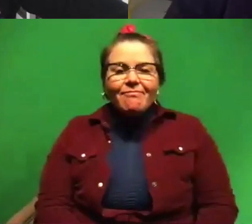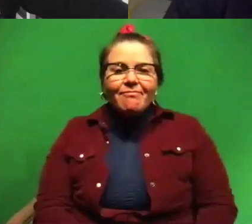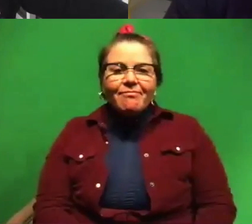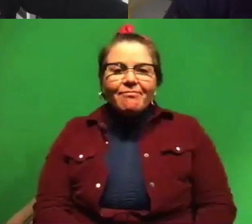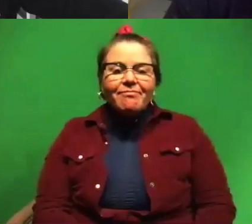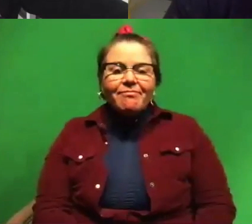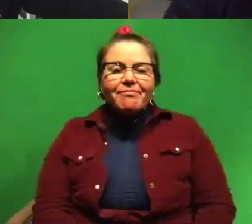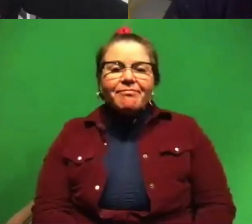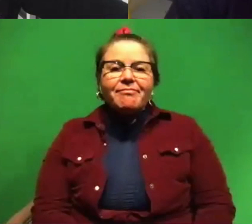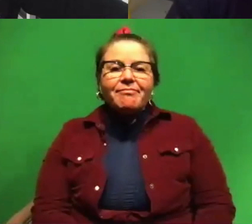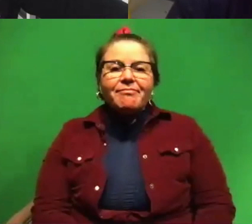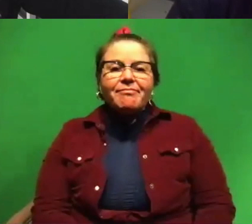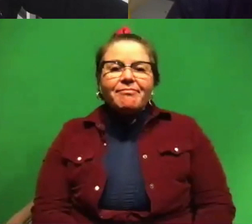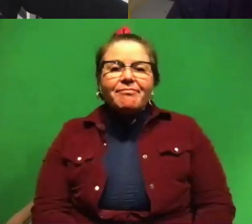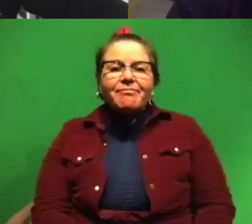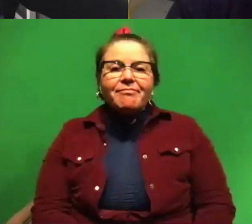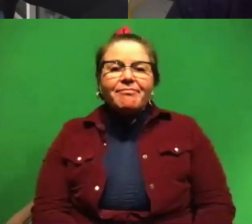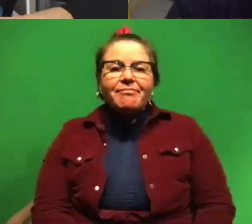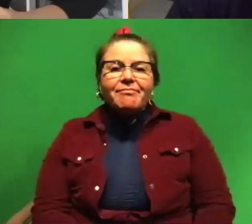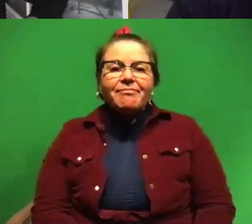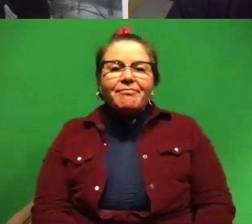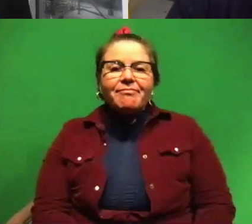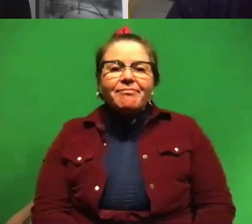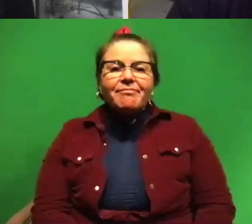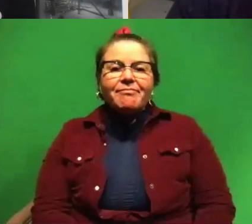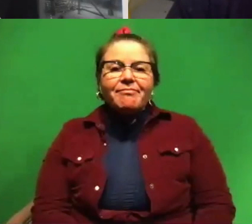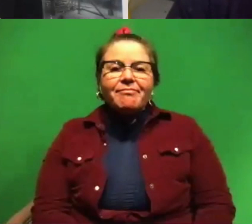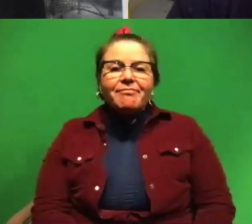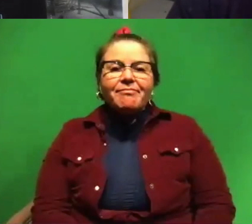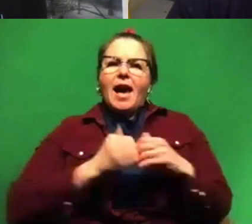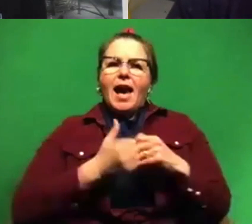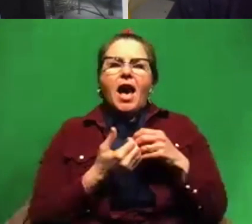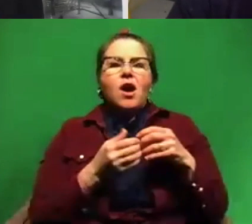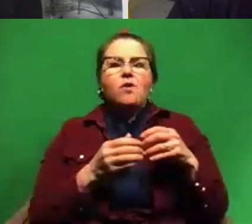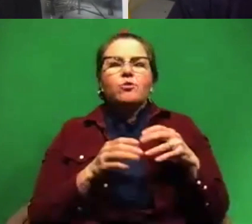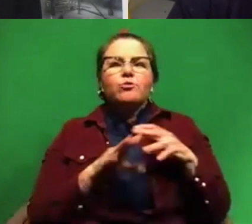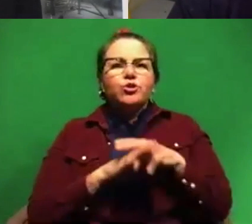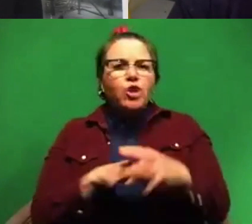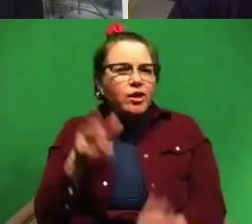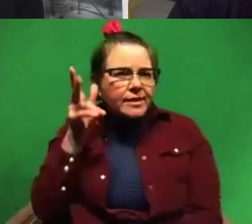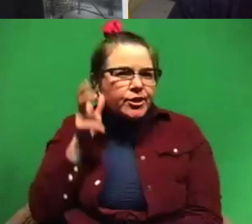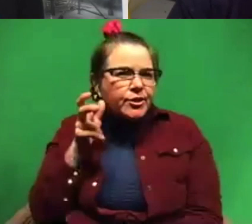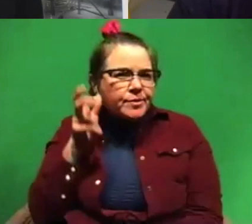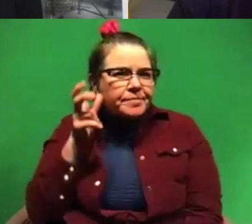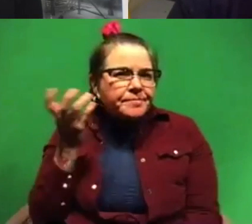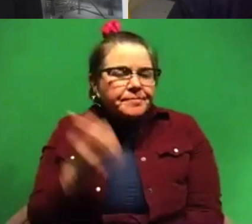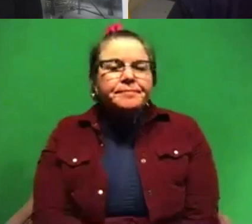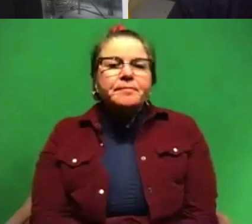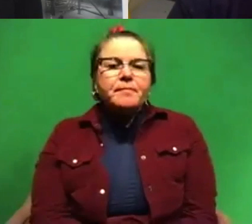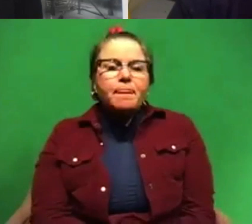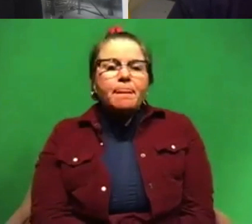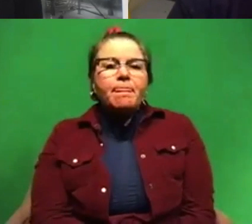All right. So how do sharks hear? So sound is basically vibration. And